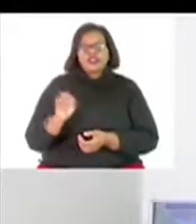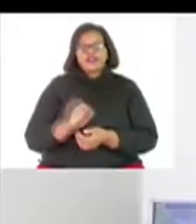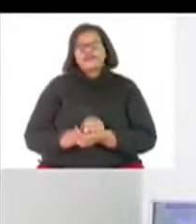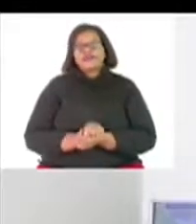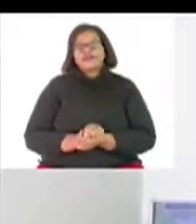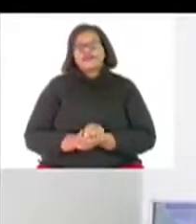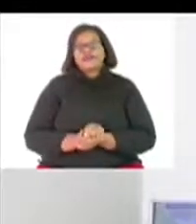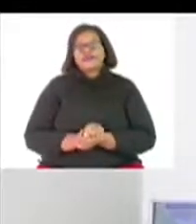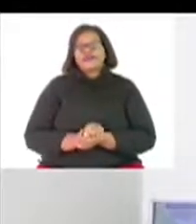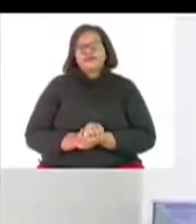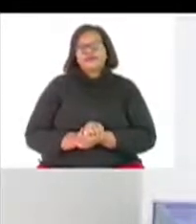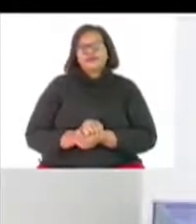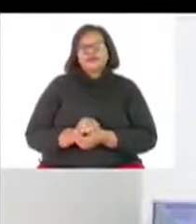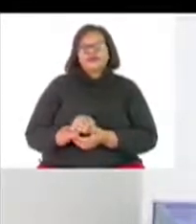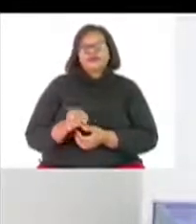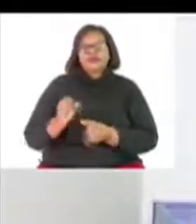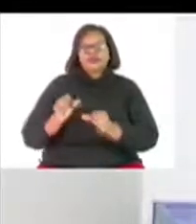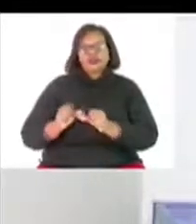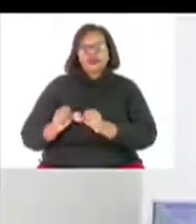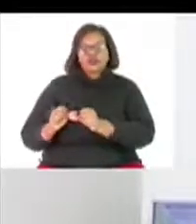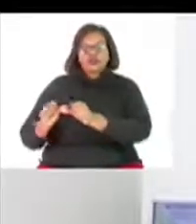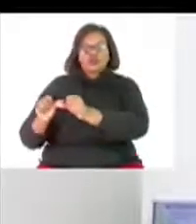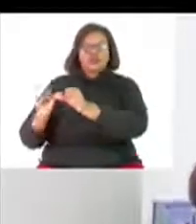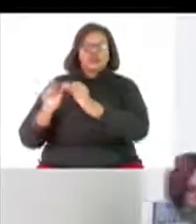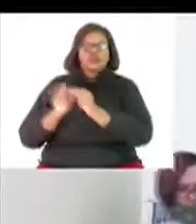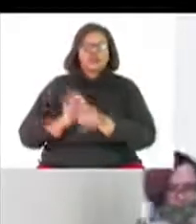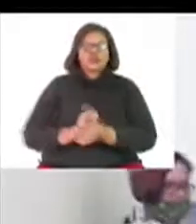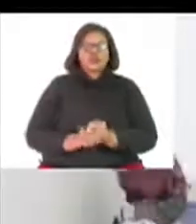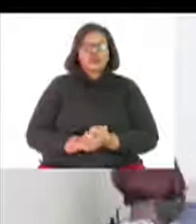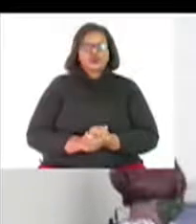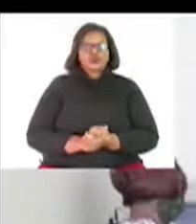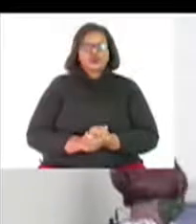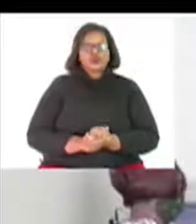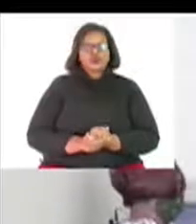30. And you can continue